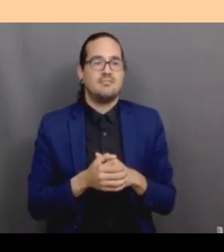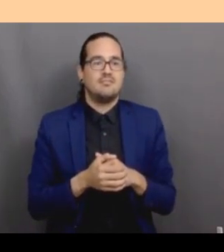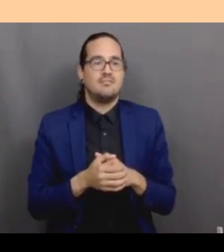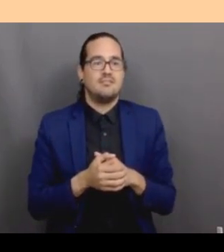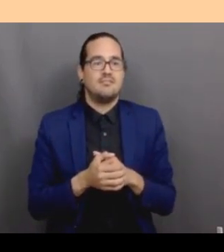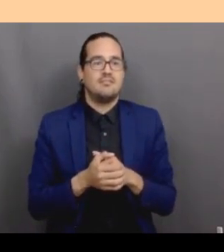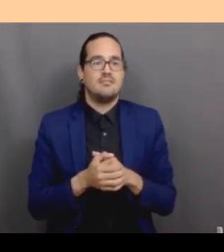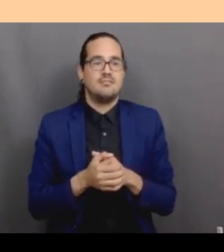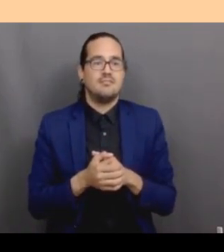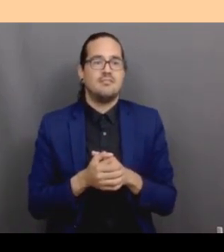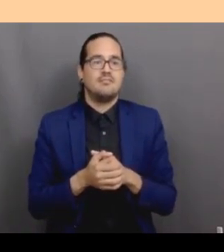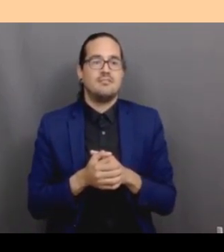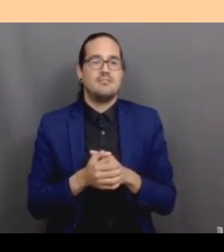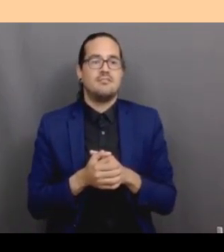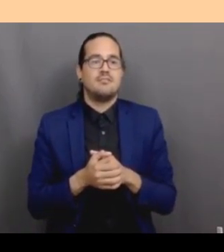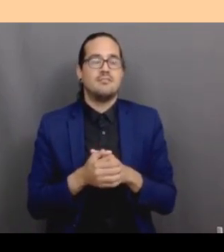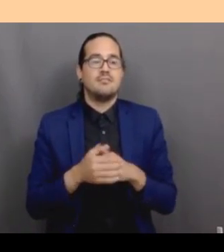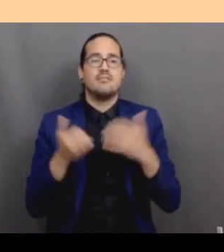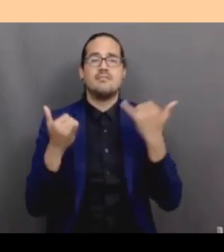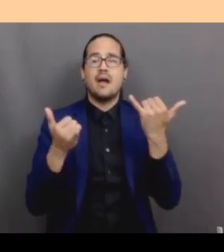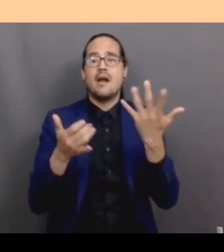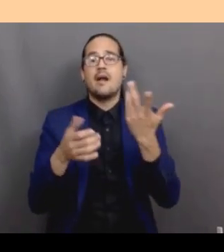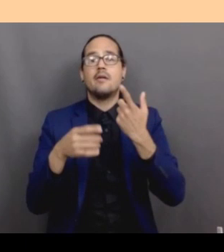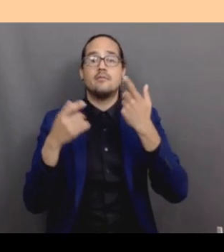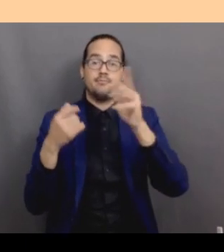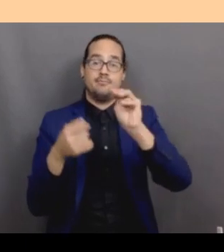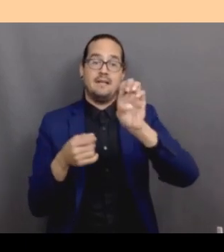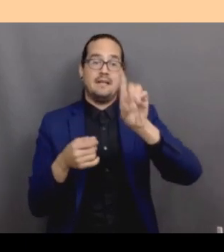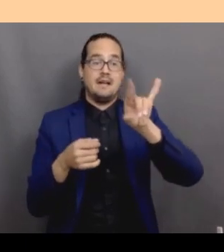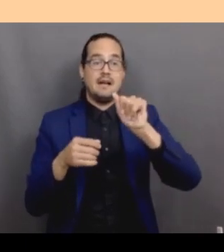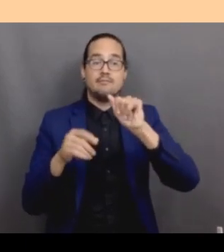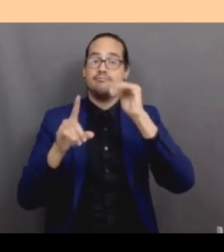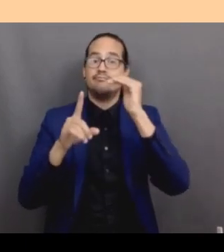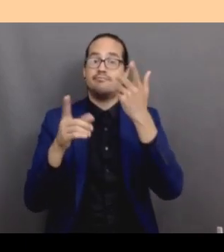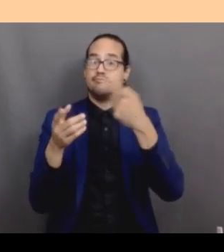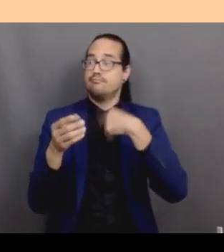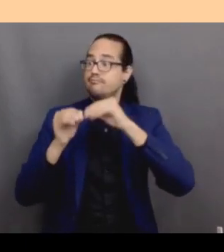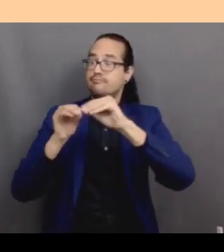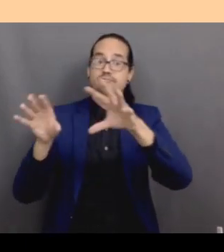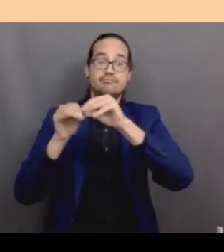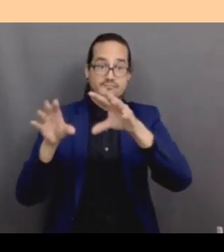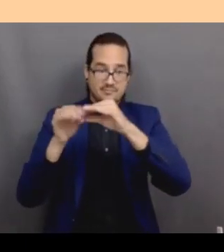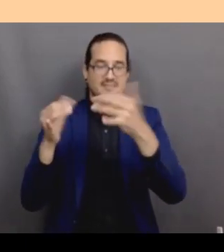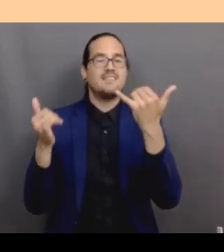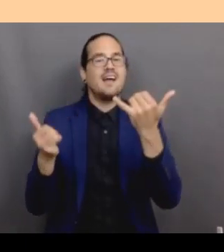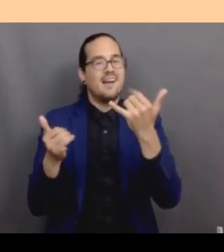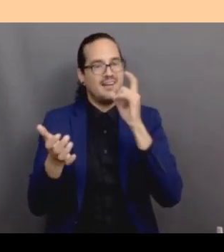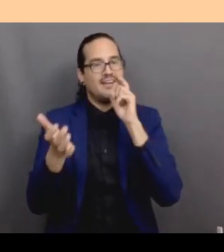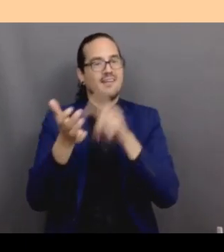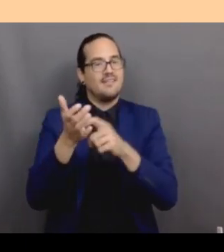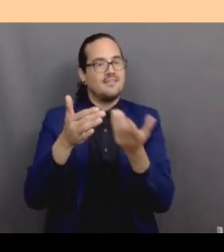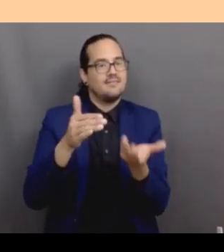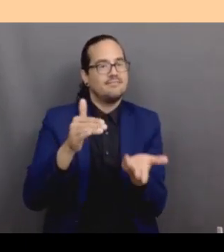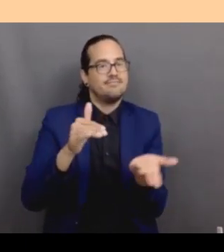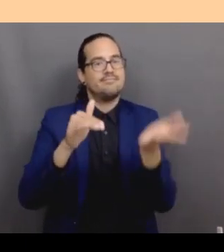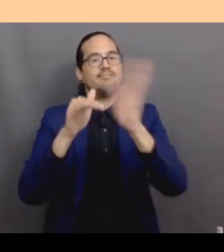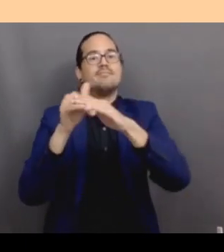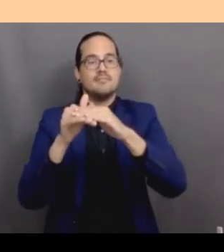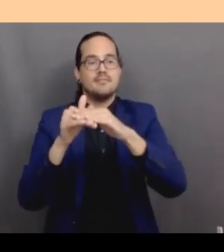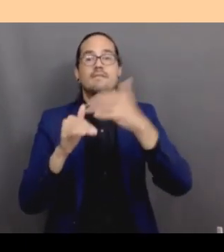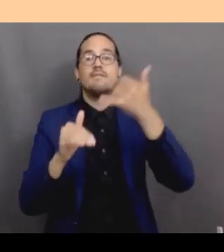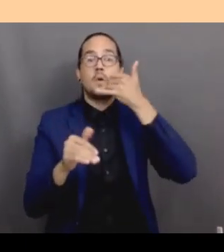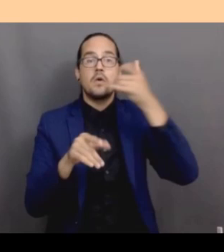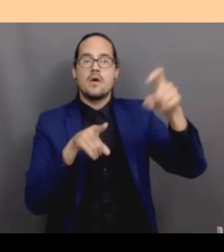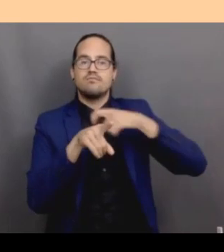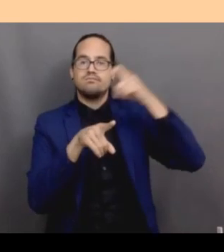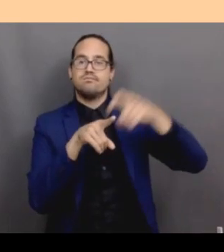getting information out. We've seen some great increases in our number, and I want to put that number out there that folks can call us to get information, and